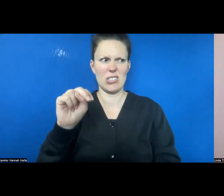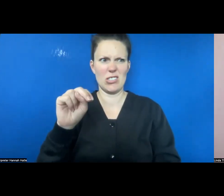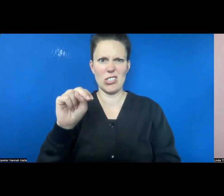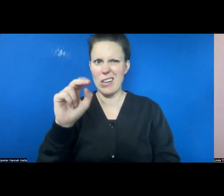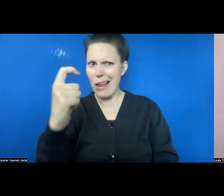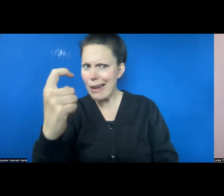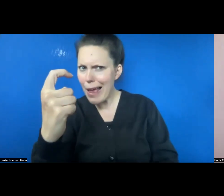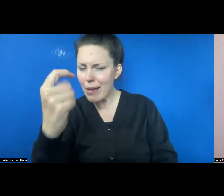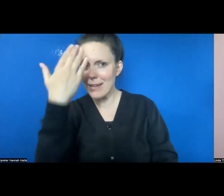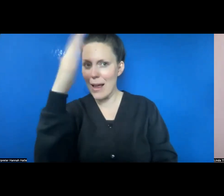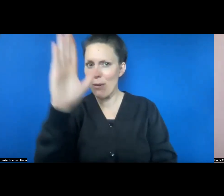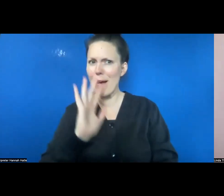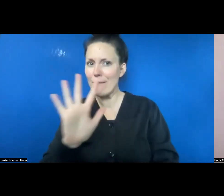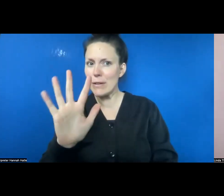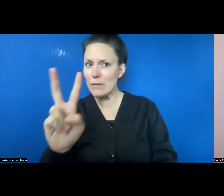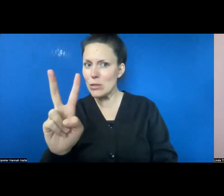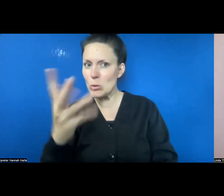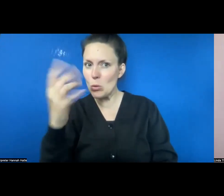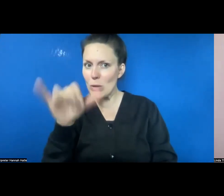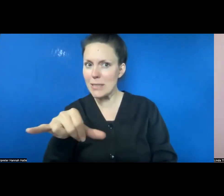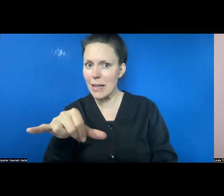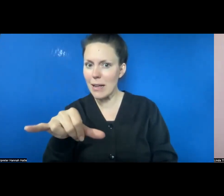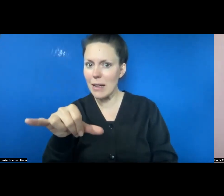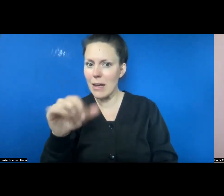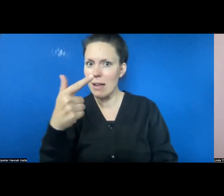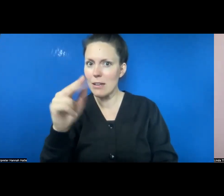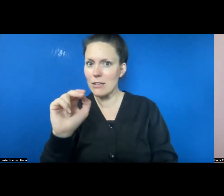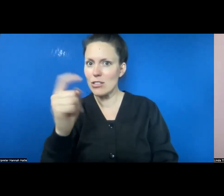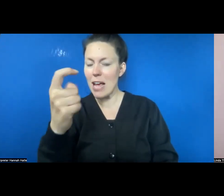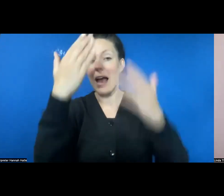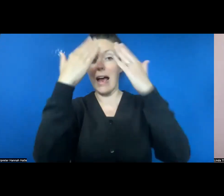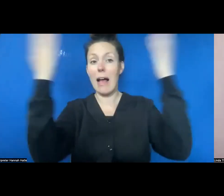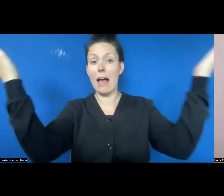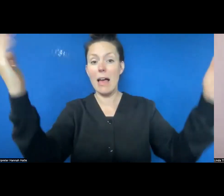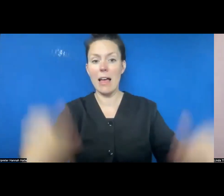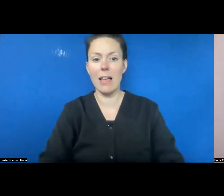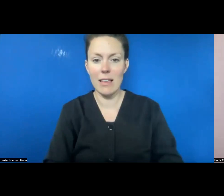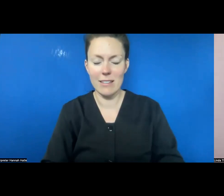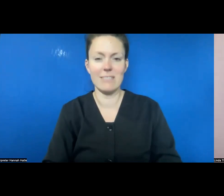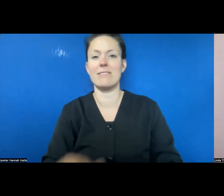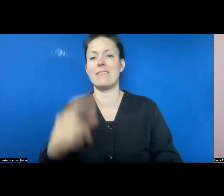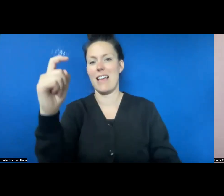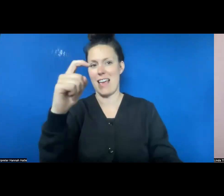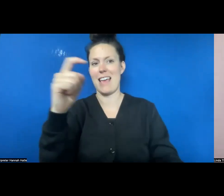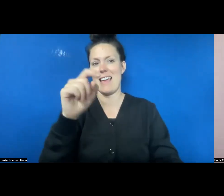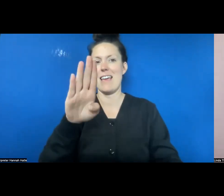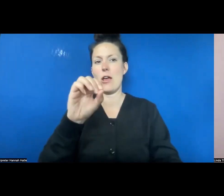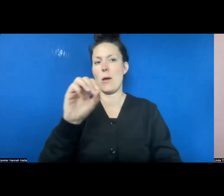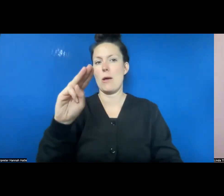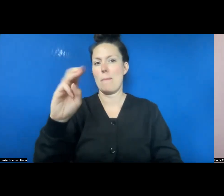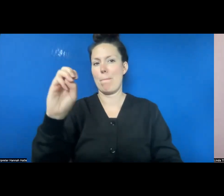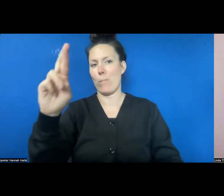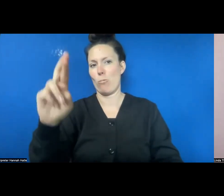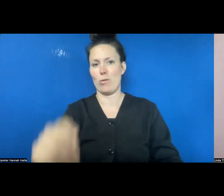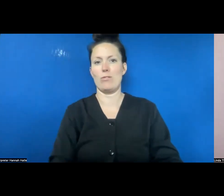know. I'm 52. What does that make me? A Gen X person? I don't even Gen know. X. Yep, Gen X. Yep. Boomer, you're a boomer.